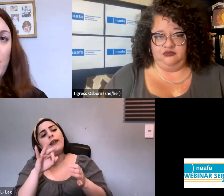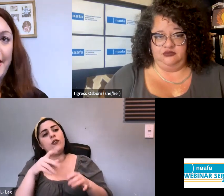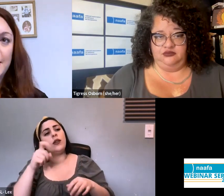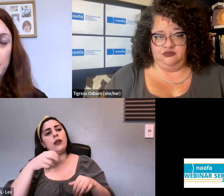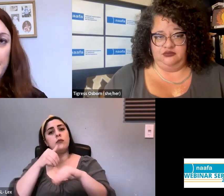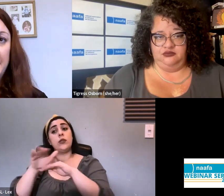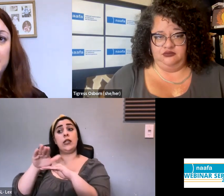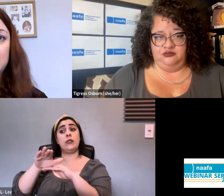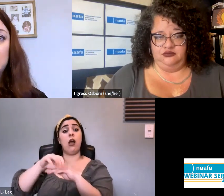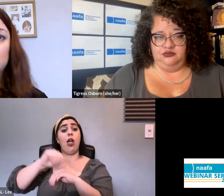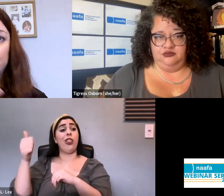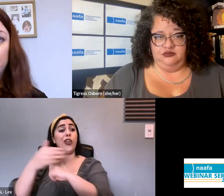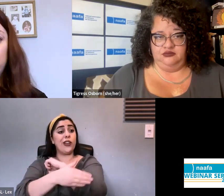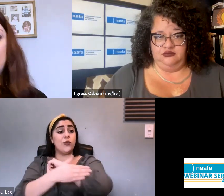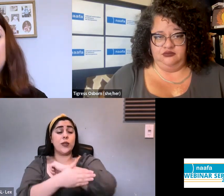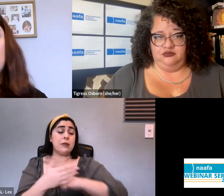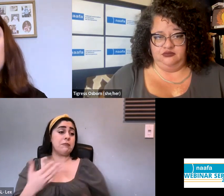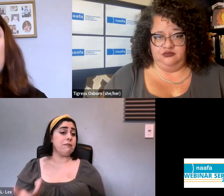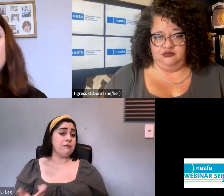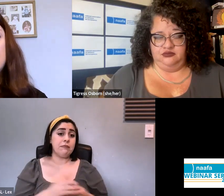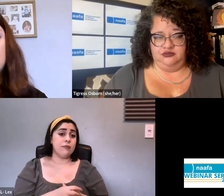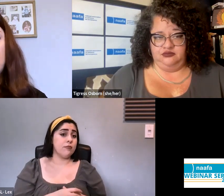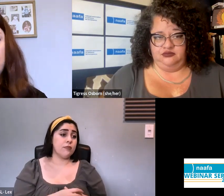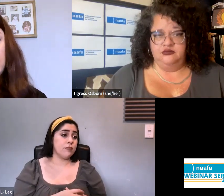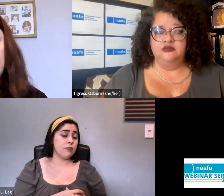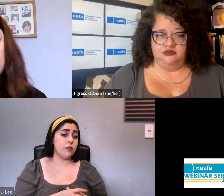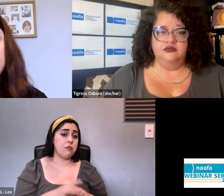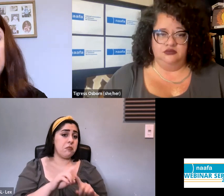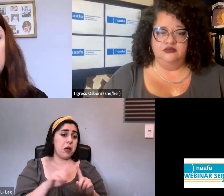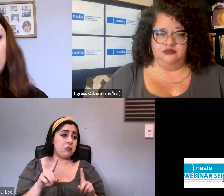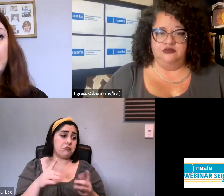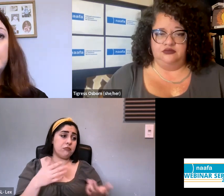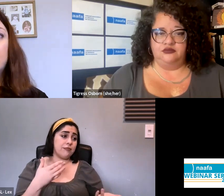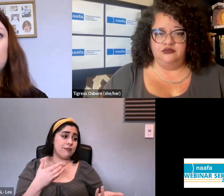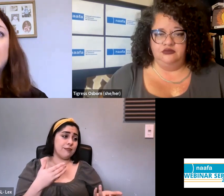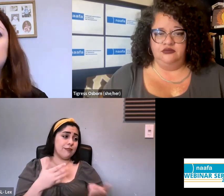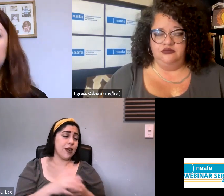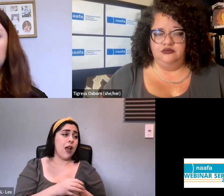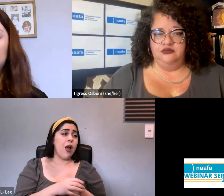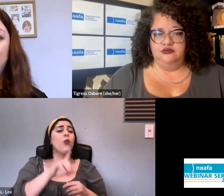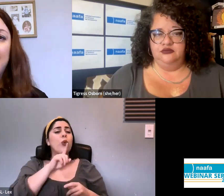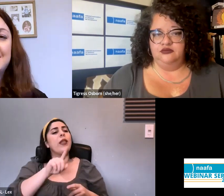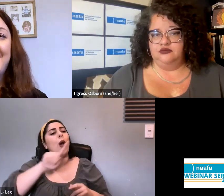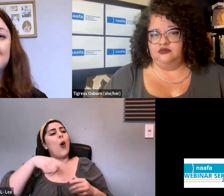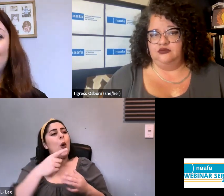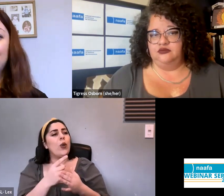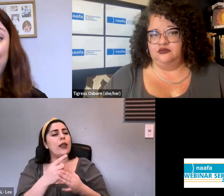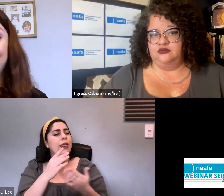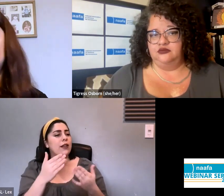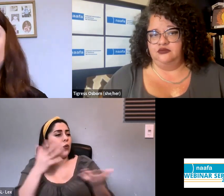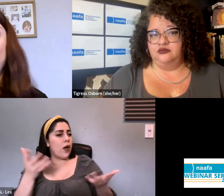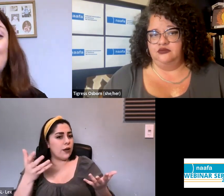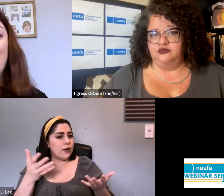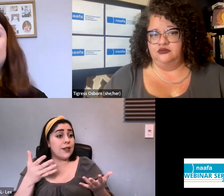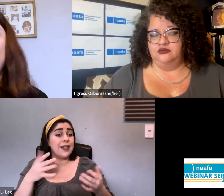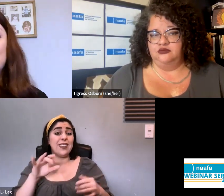not require embalming for a body to go across country lines. The only caveat to that is going from